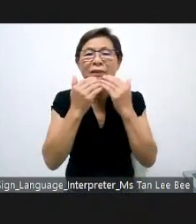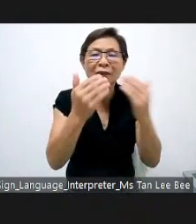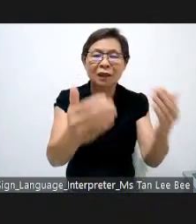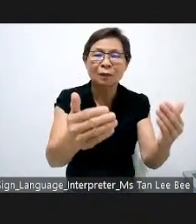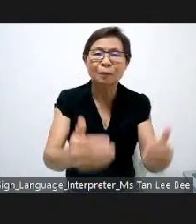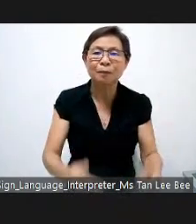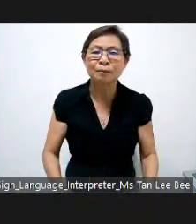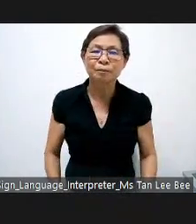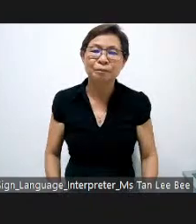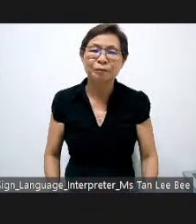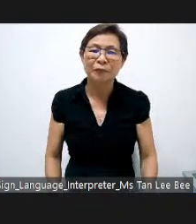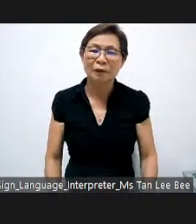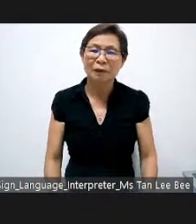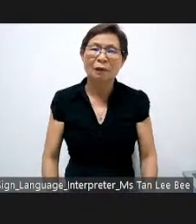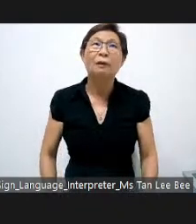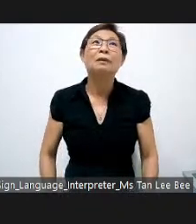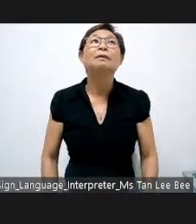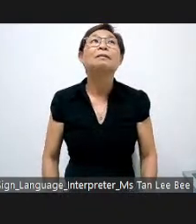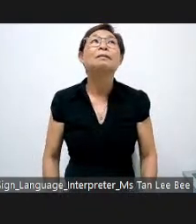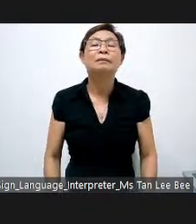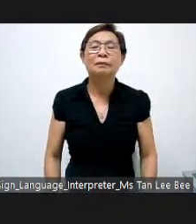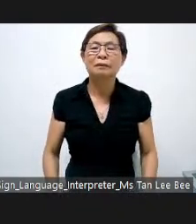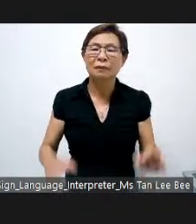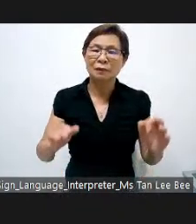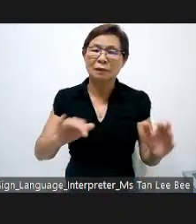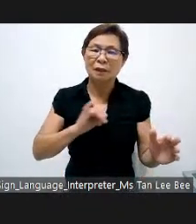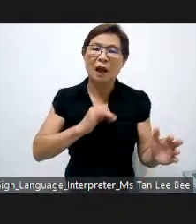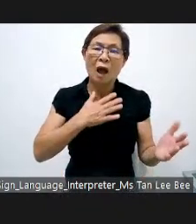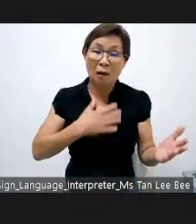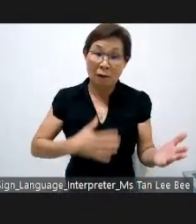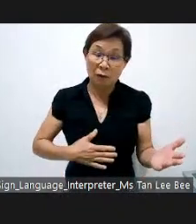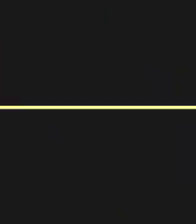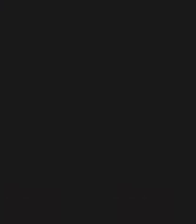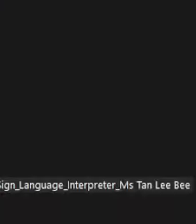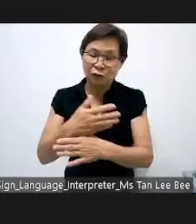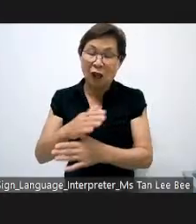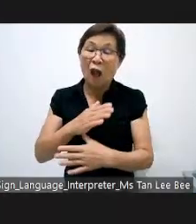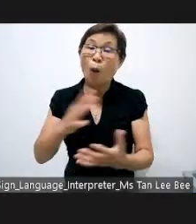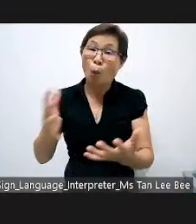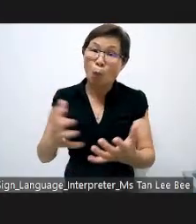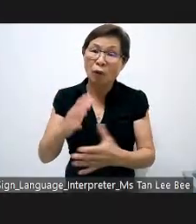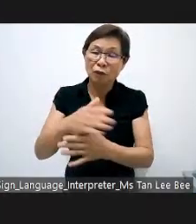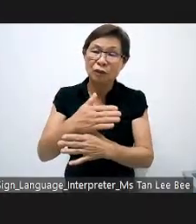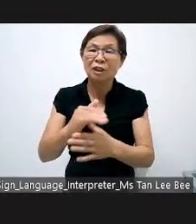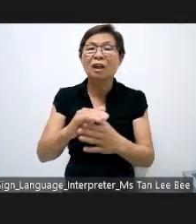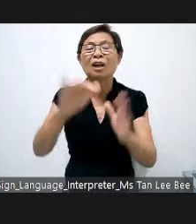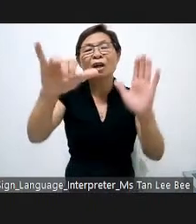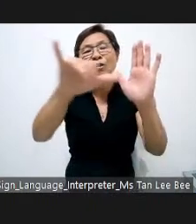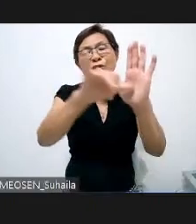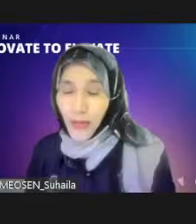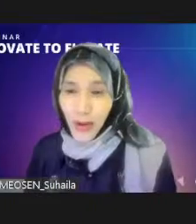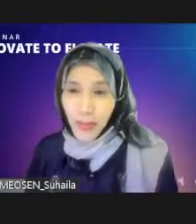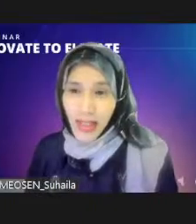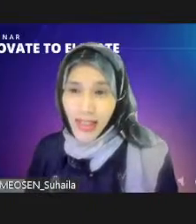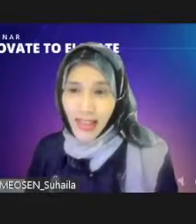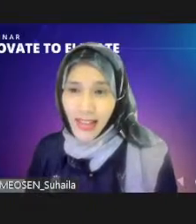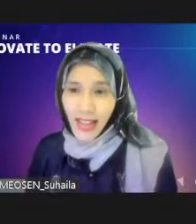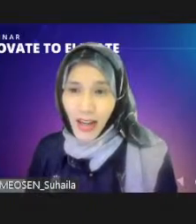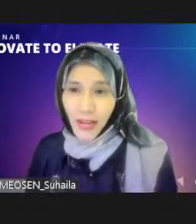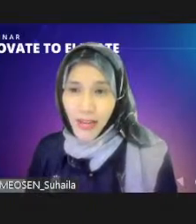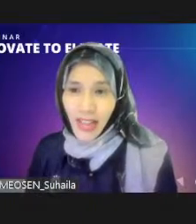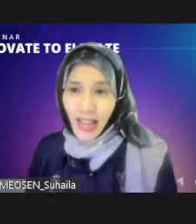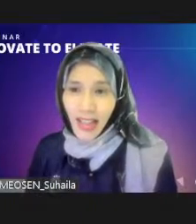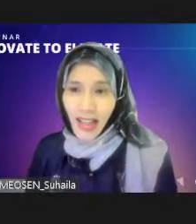Waalaikumsalam, Dr. Aziz. Okay, I would like to share here in YouTube. There's a comment from